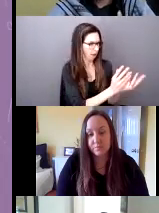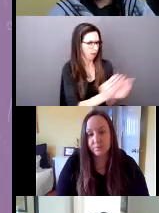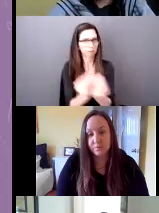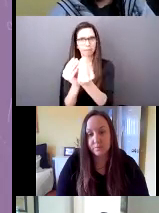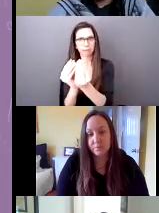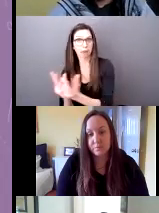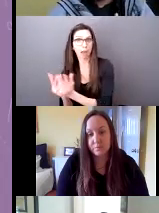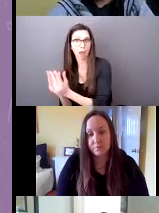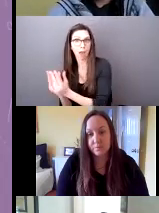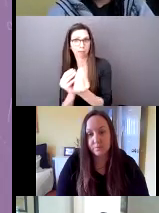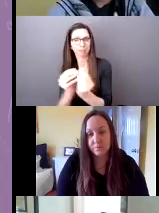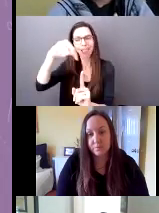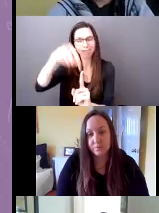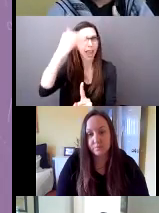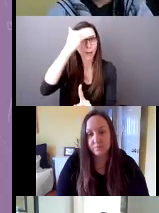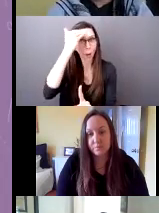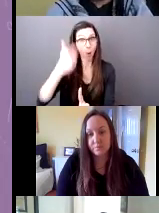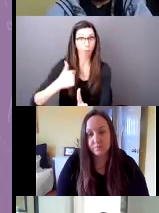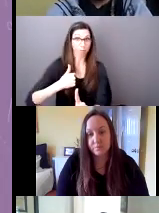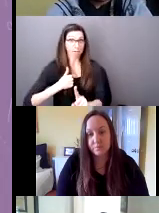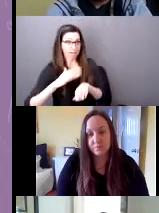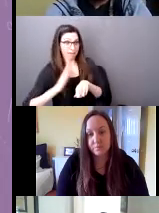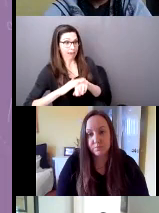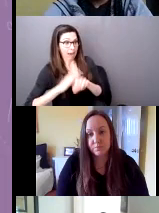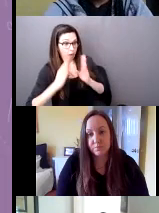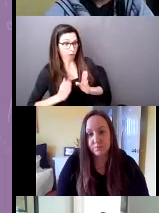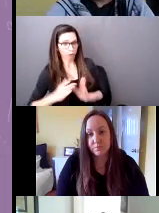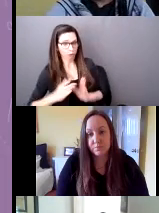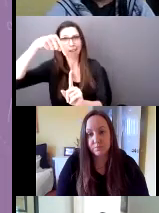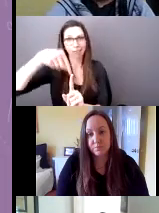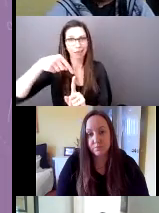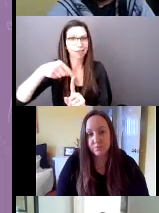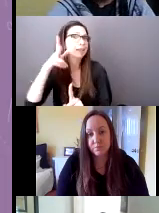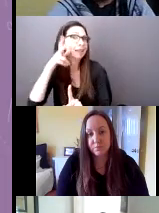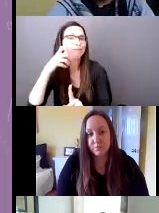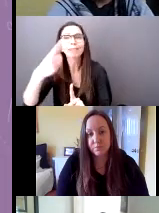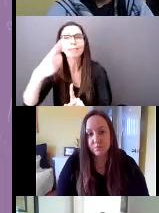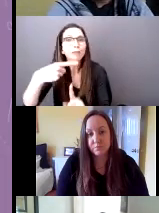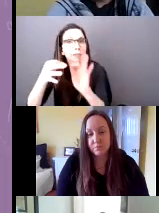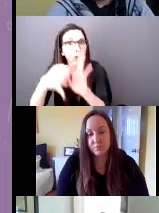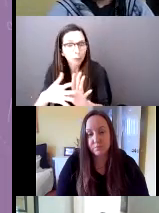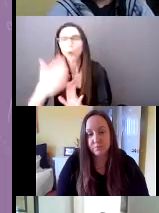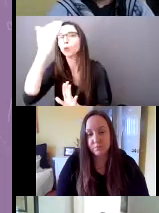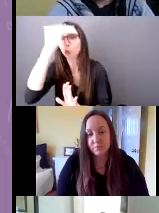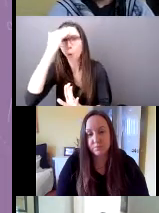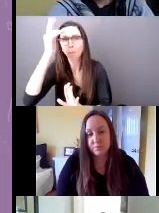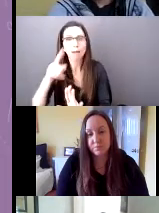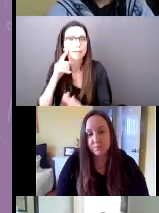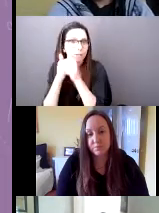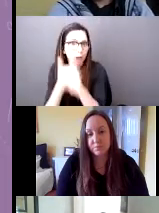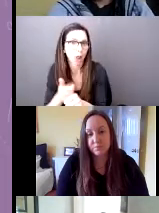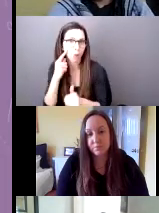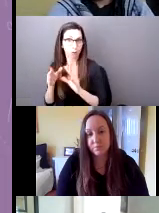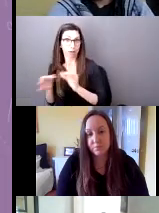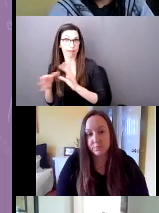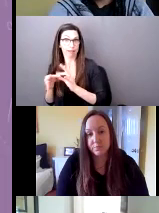line are the one that's providing the counseling, and your job is just to translate. That's if you call Senior Safety Line. However, if you call the